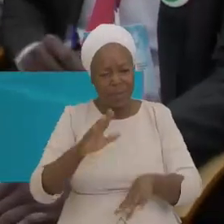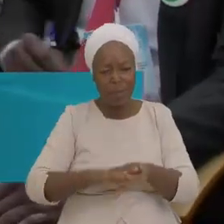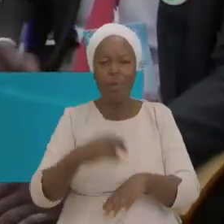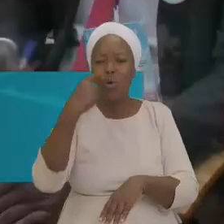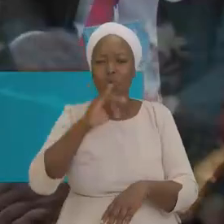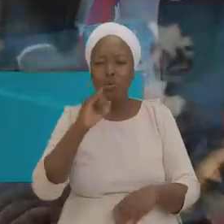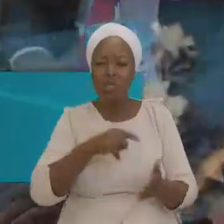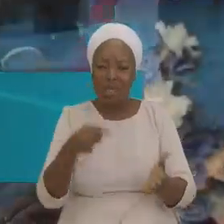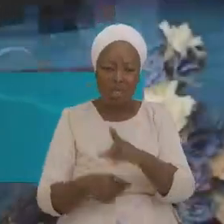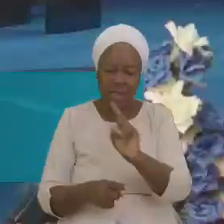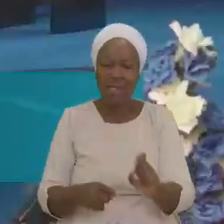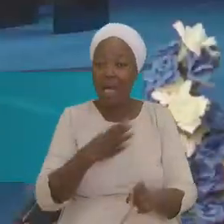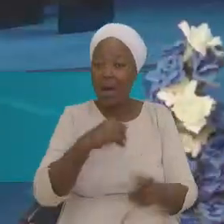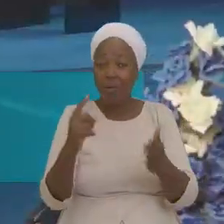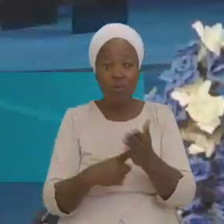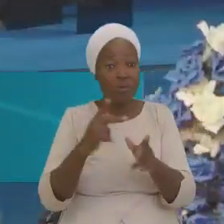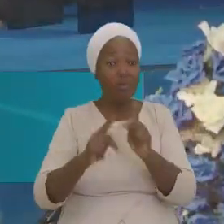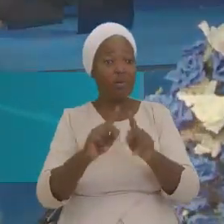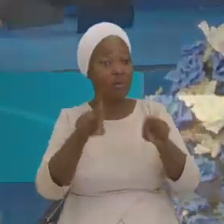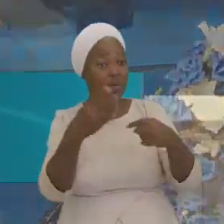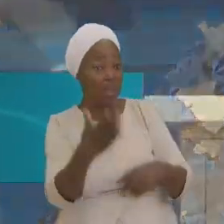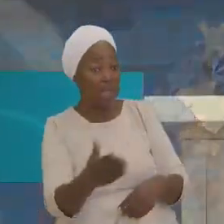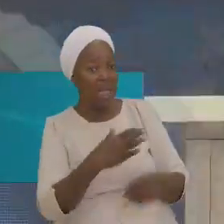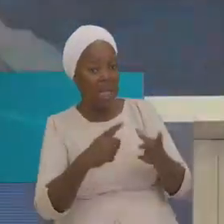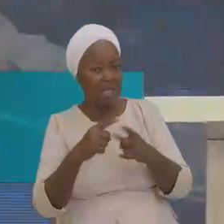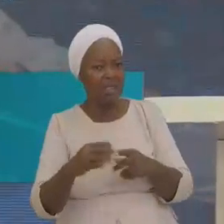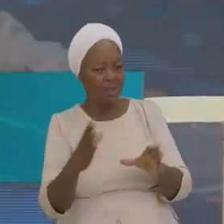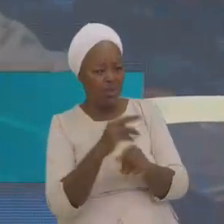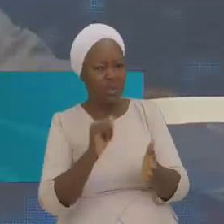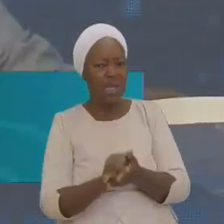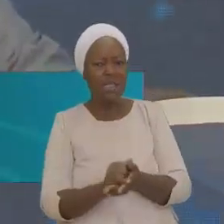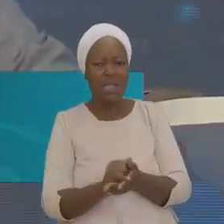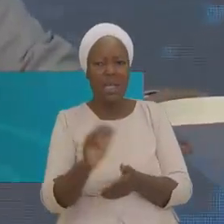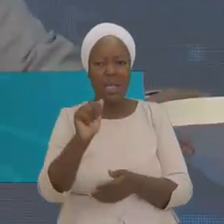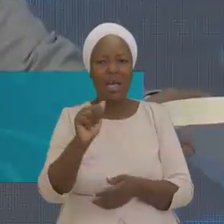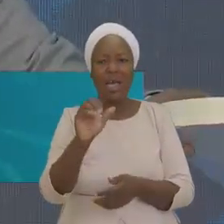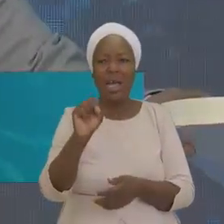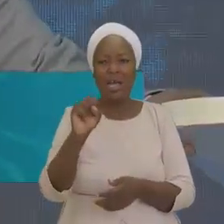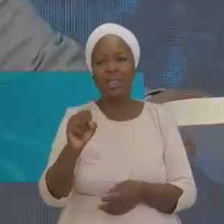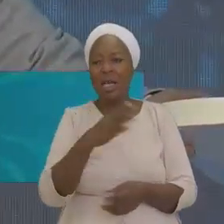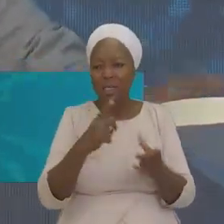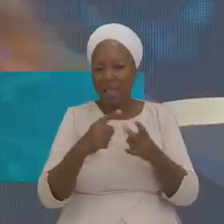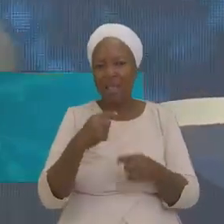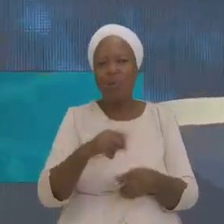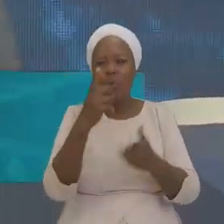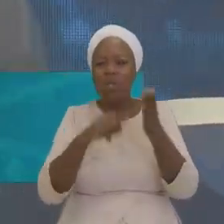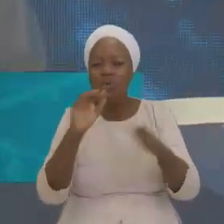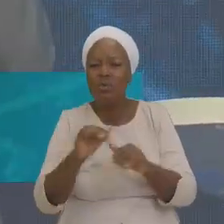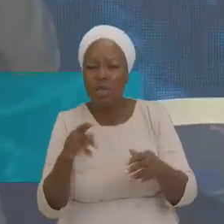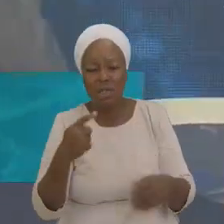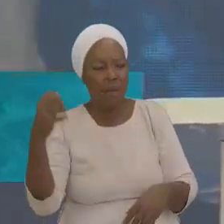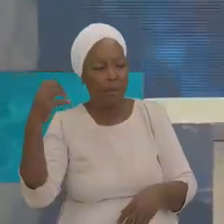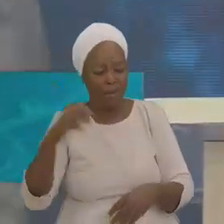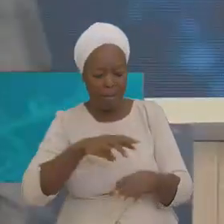And once the people got there and they took that ass, what are you doing? The master has need of him, and they let